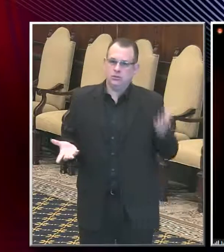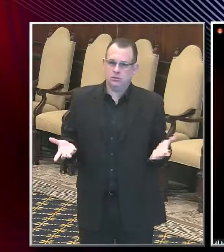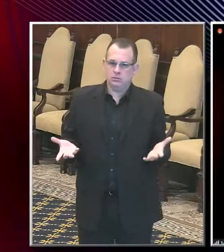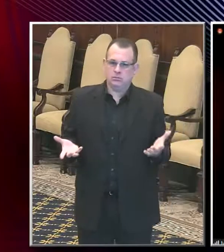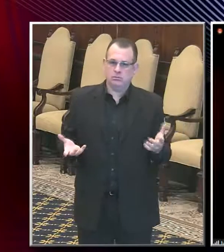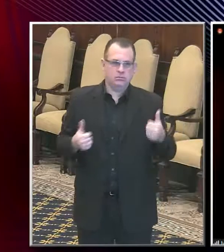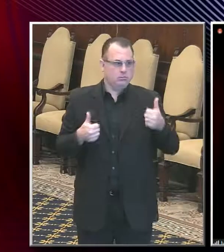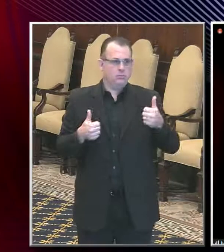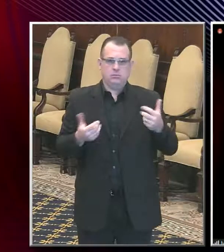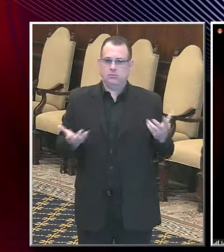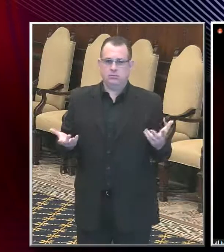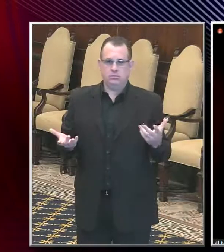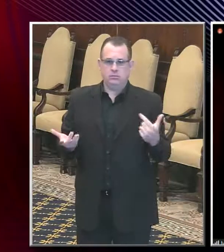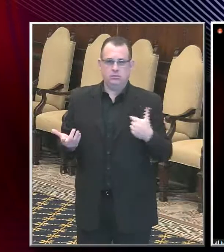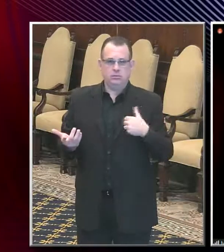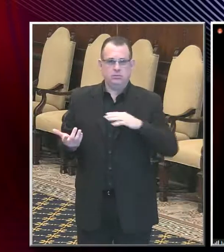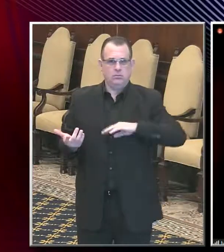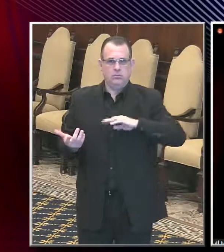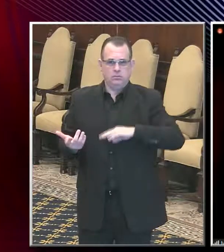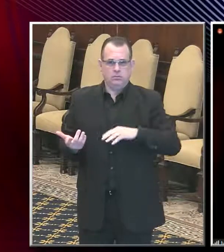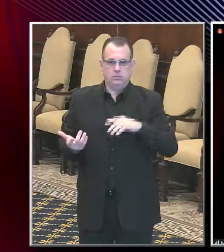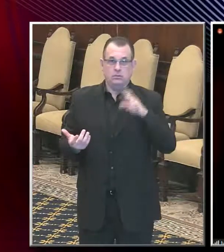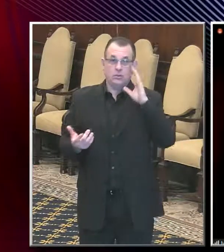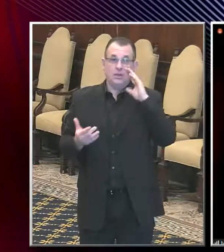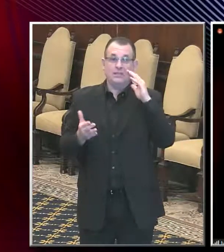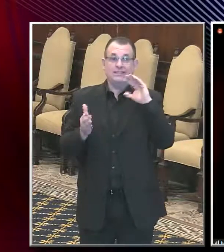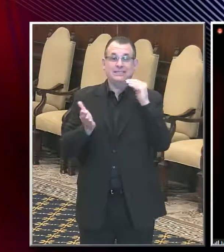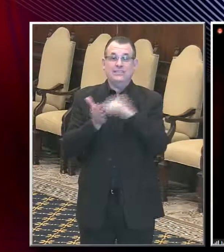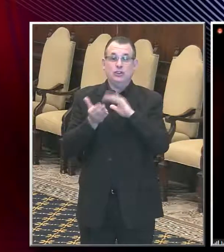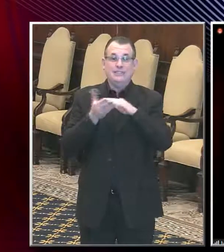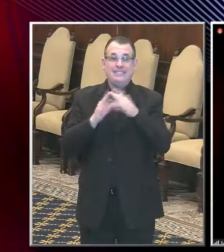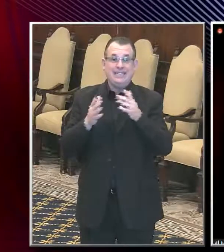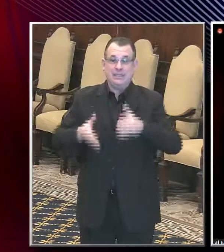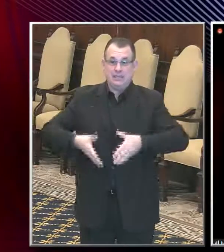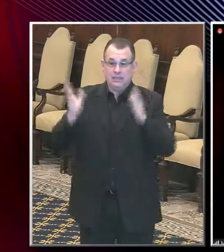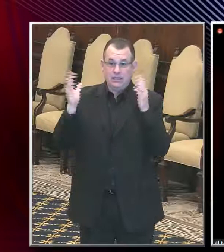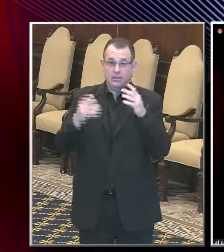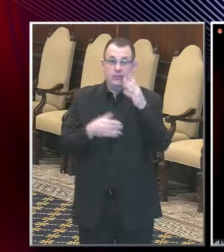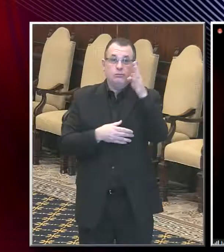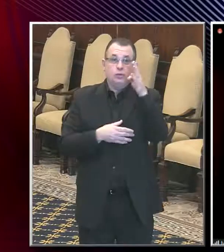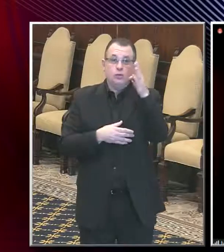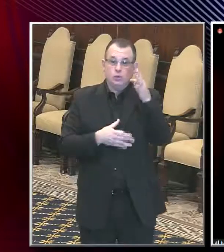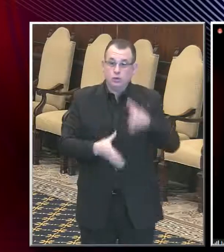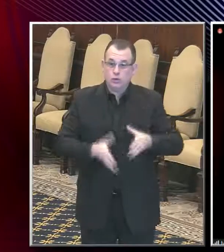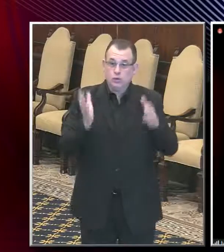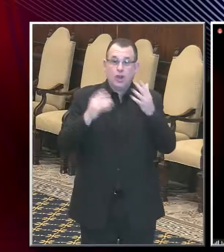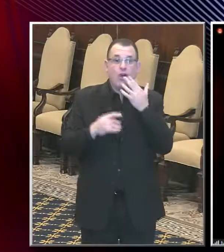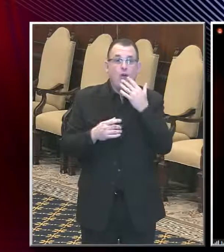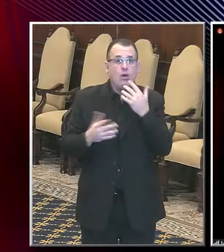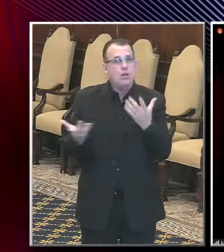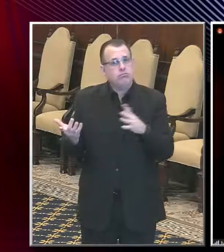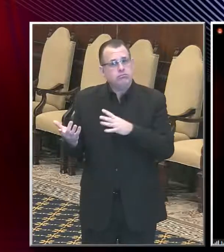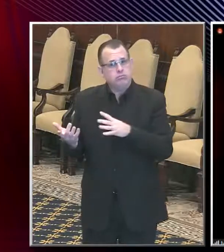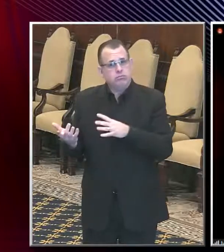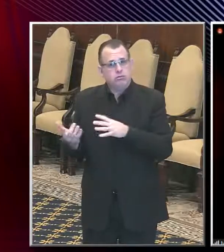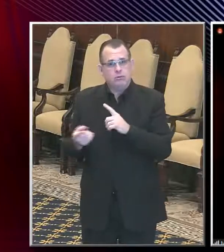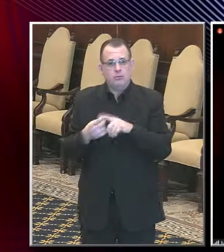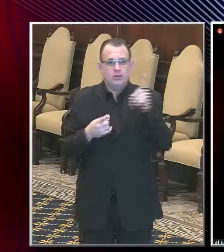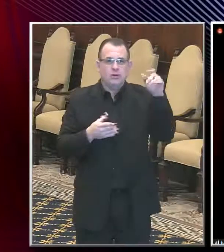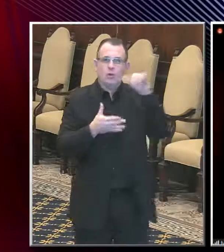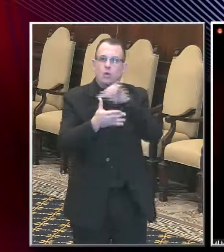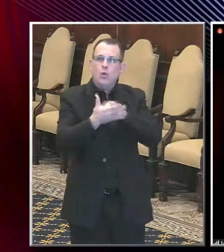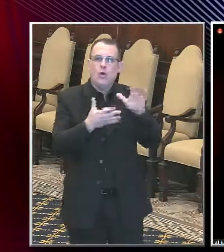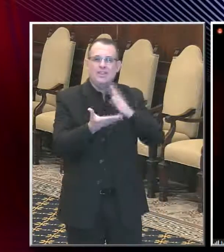the center city buildings blue. I think that New York thing kind of happened organically, and sometimes it's hard, to have